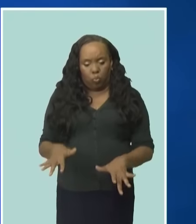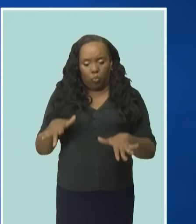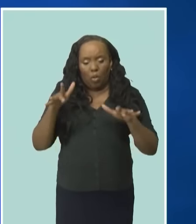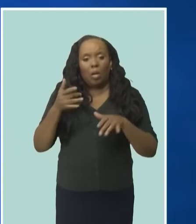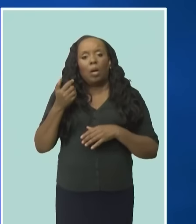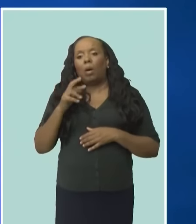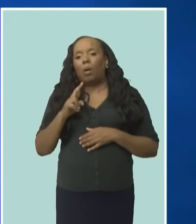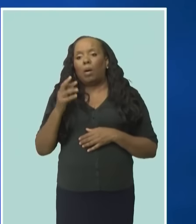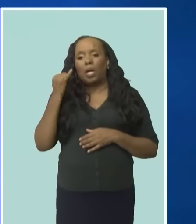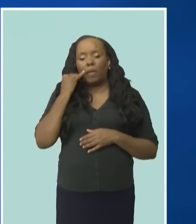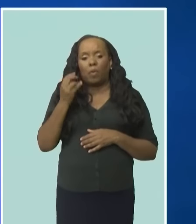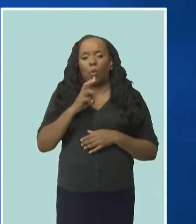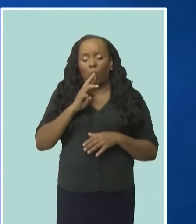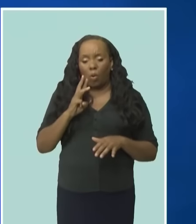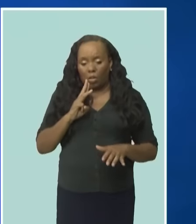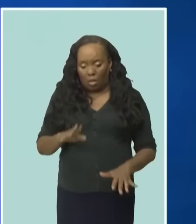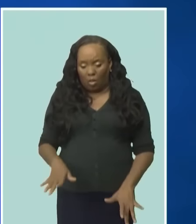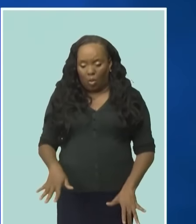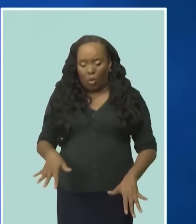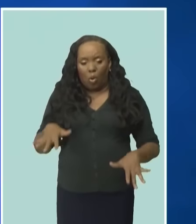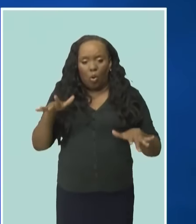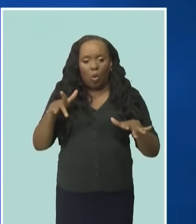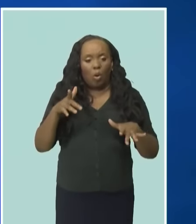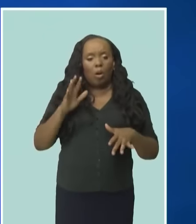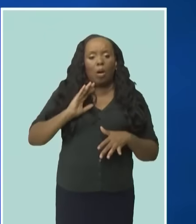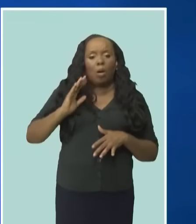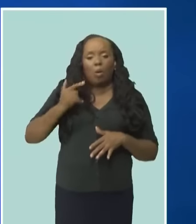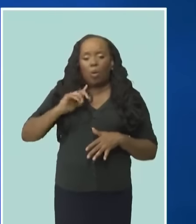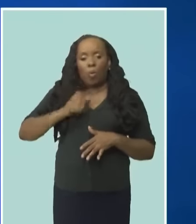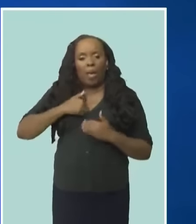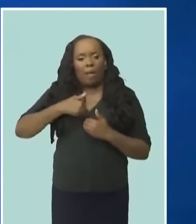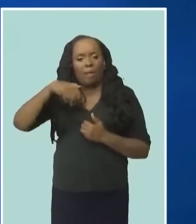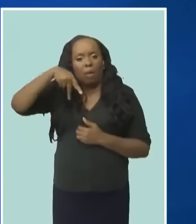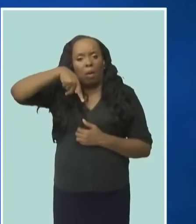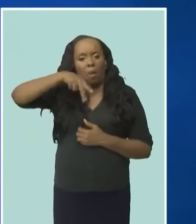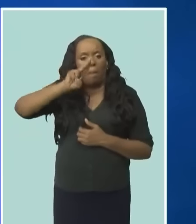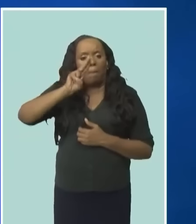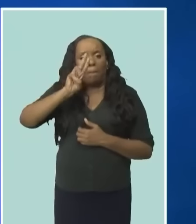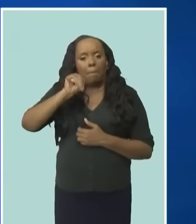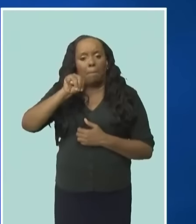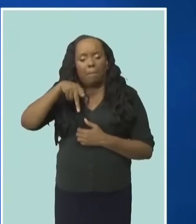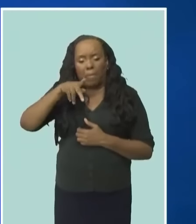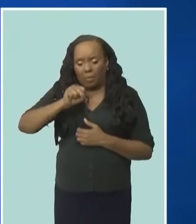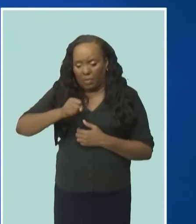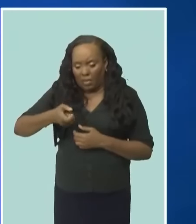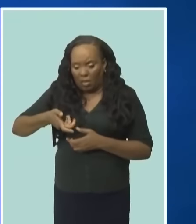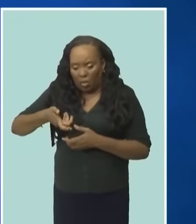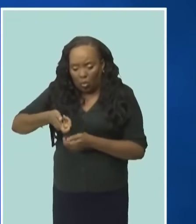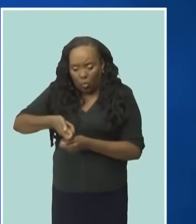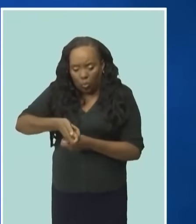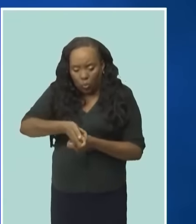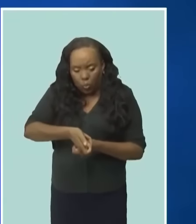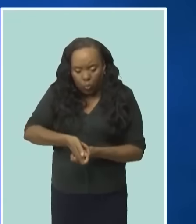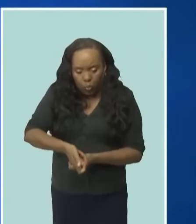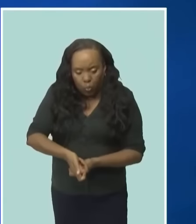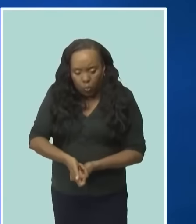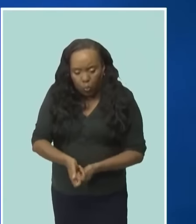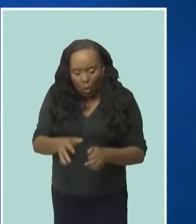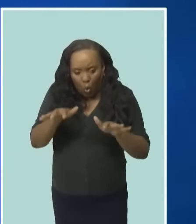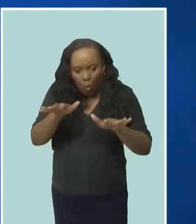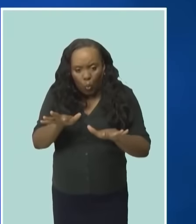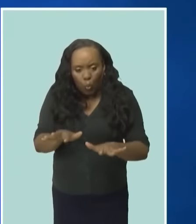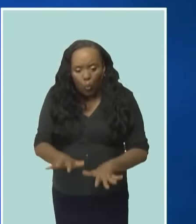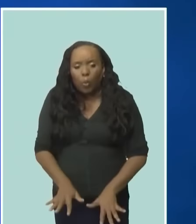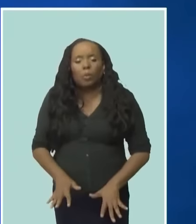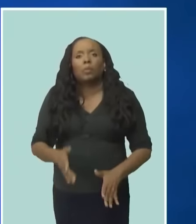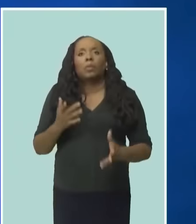area for the purpose of a rescue or recovery. From firefighting to flood response and first aid, The fire